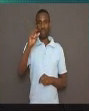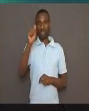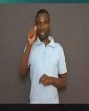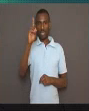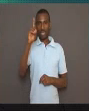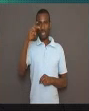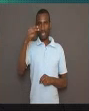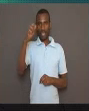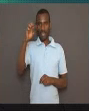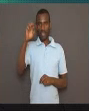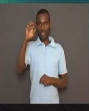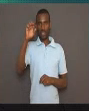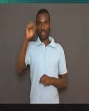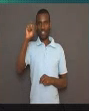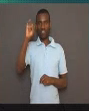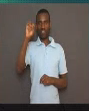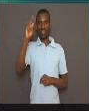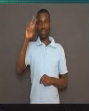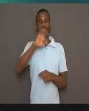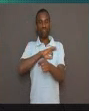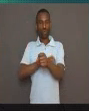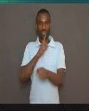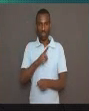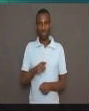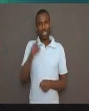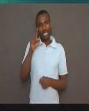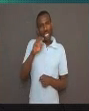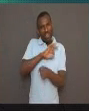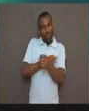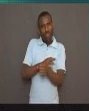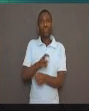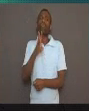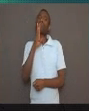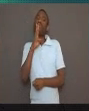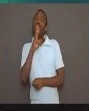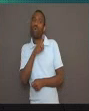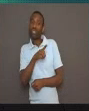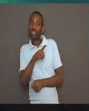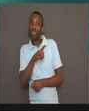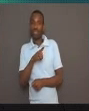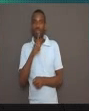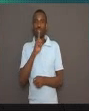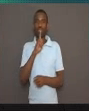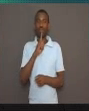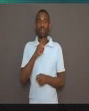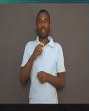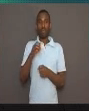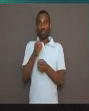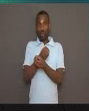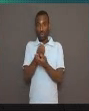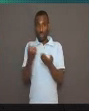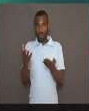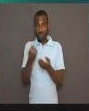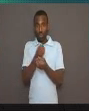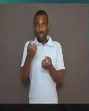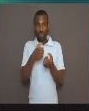The adhesive forces that cause the water to be attracted to the